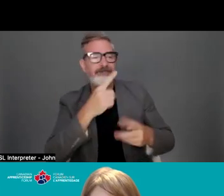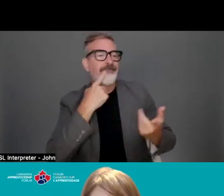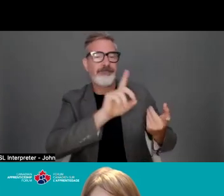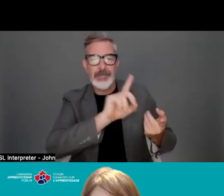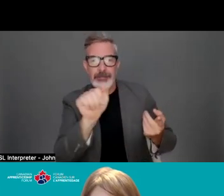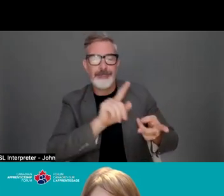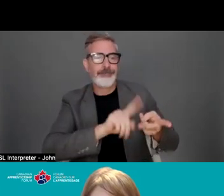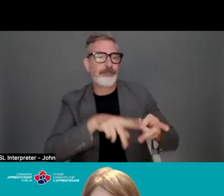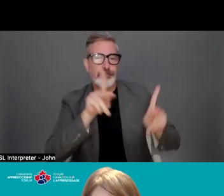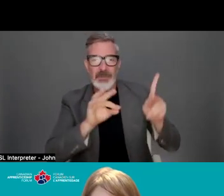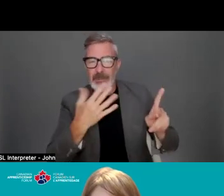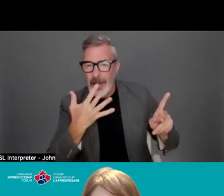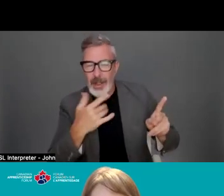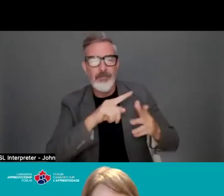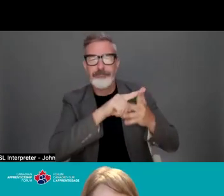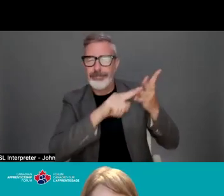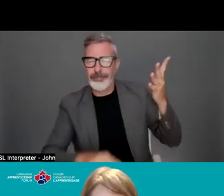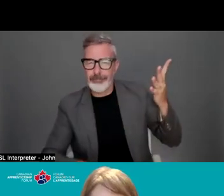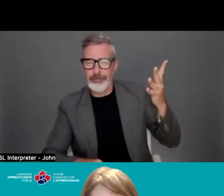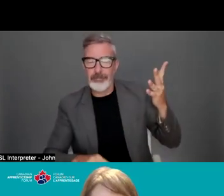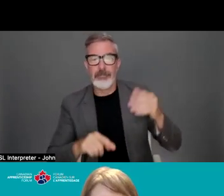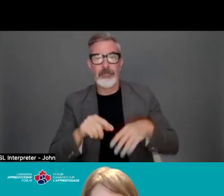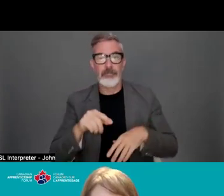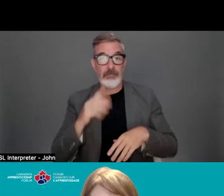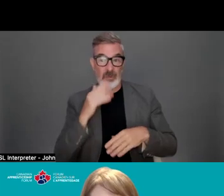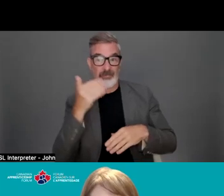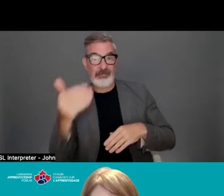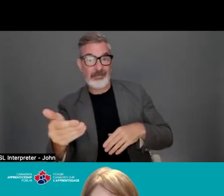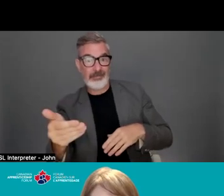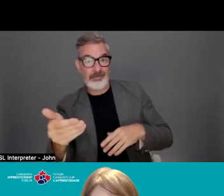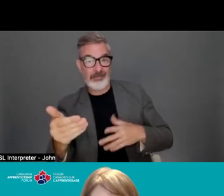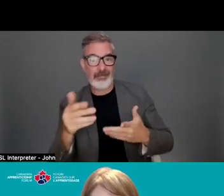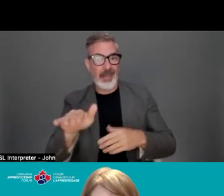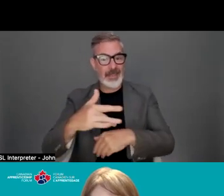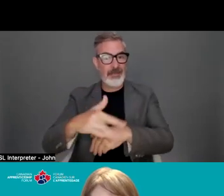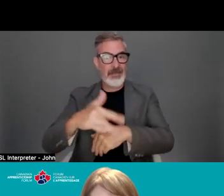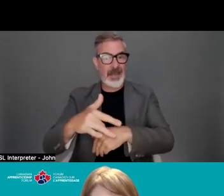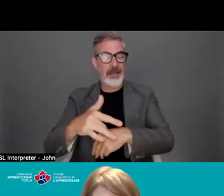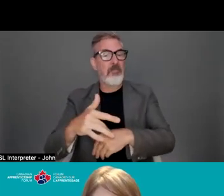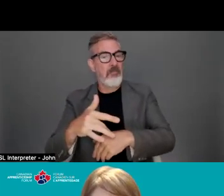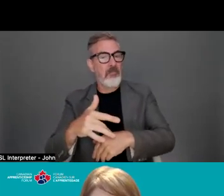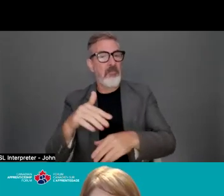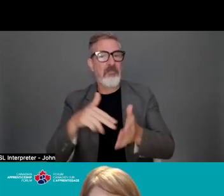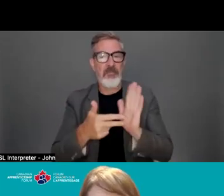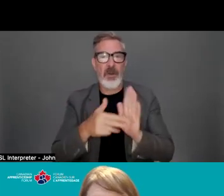which is occurring in September. So we are hoping one of those organizations that represents